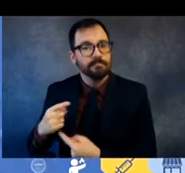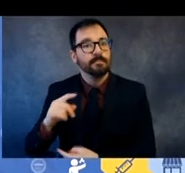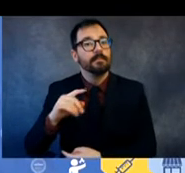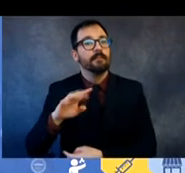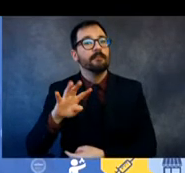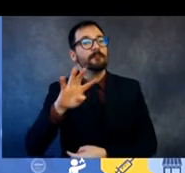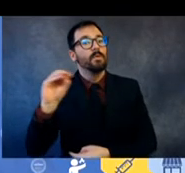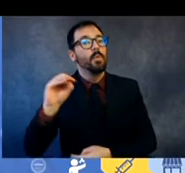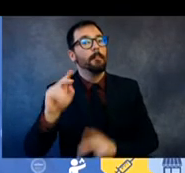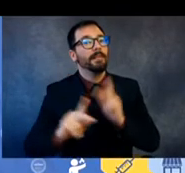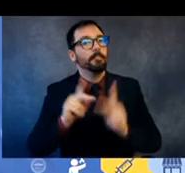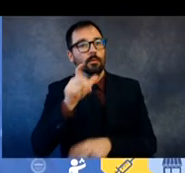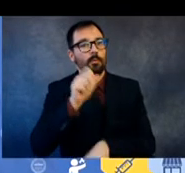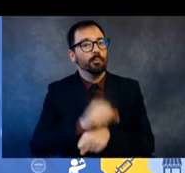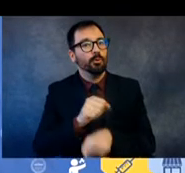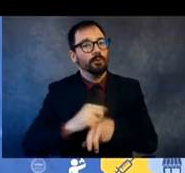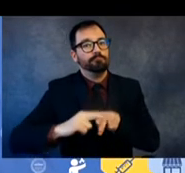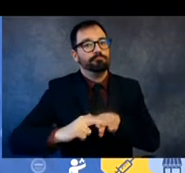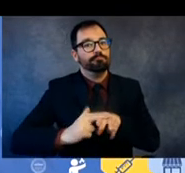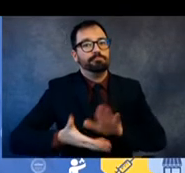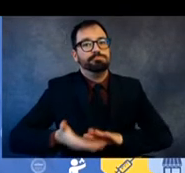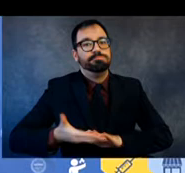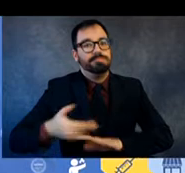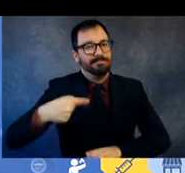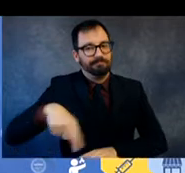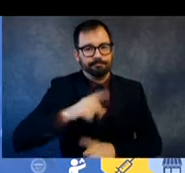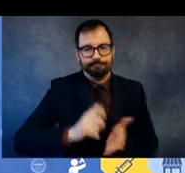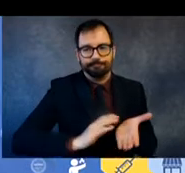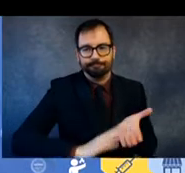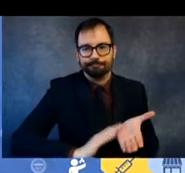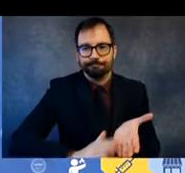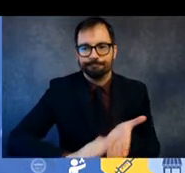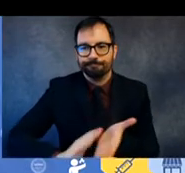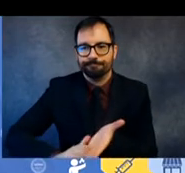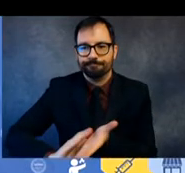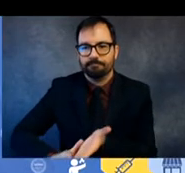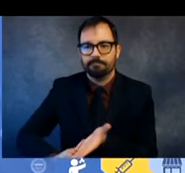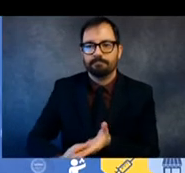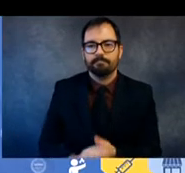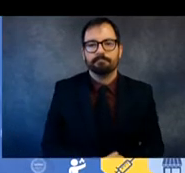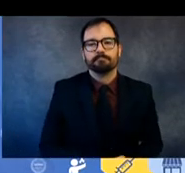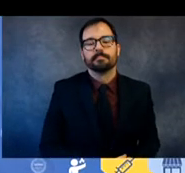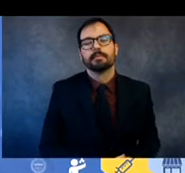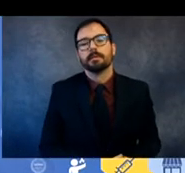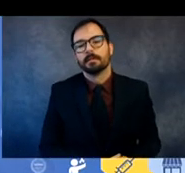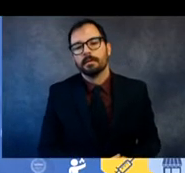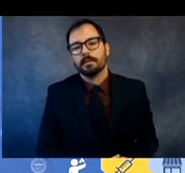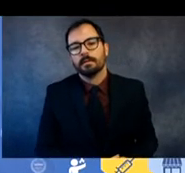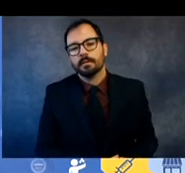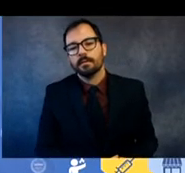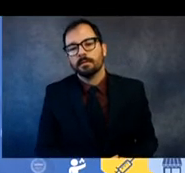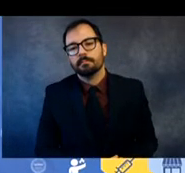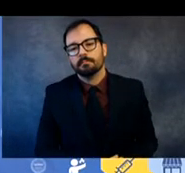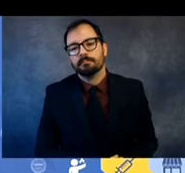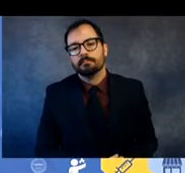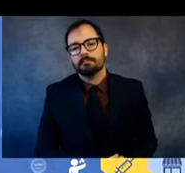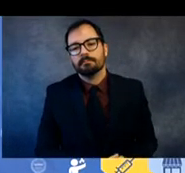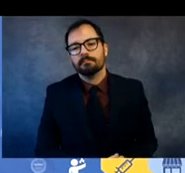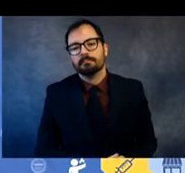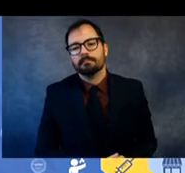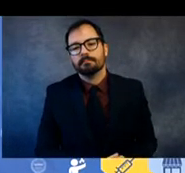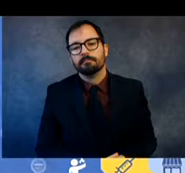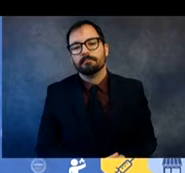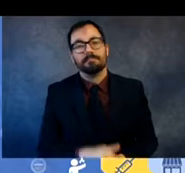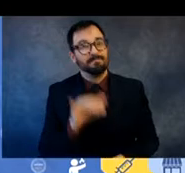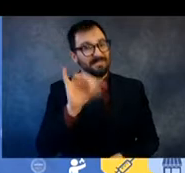on the commuter rail. I have to say, on behalf of the delegation, that is not consistent with